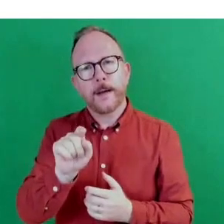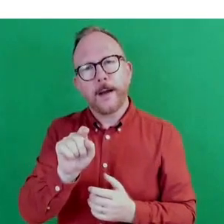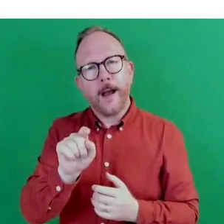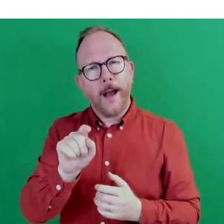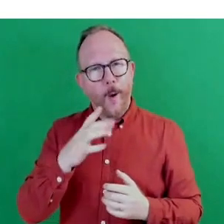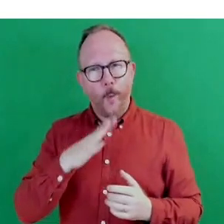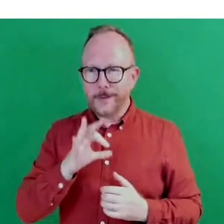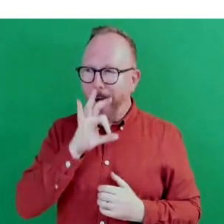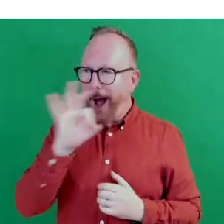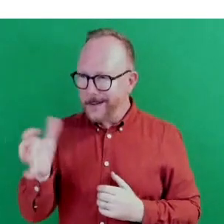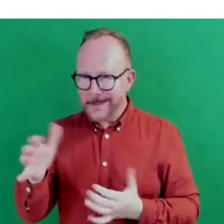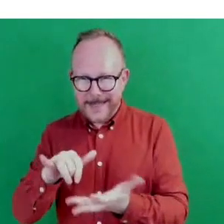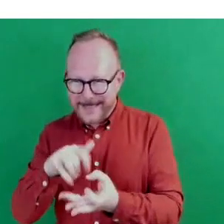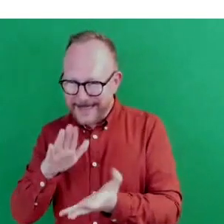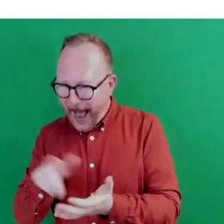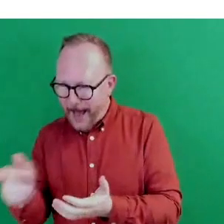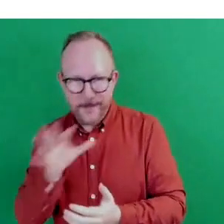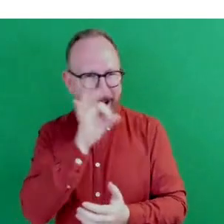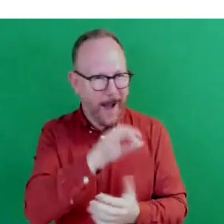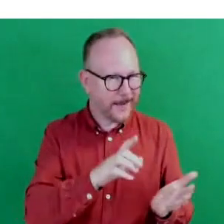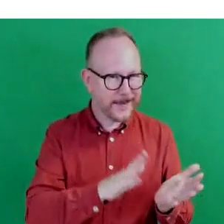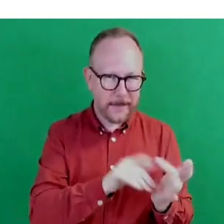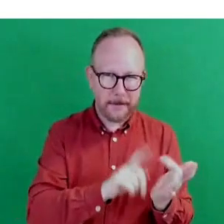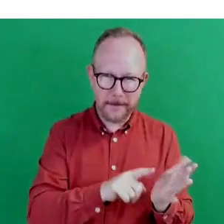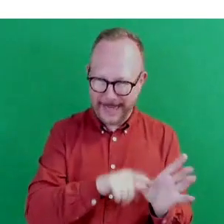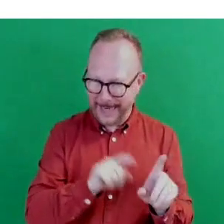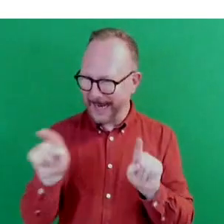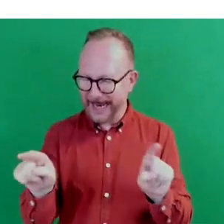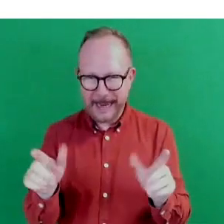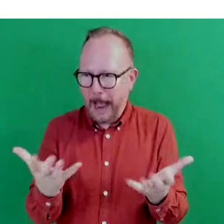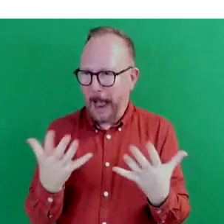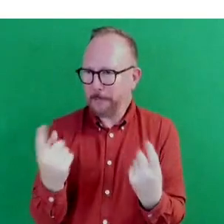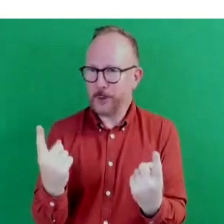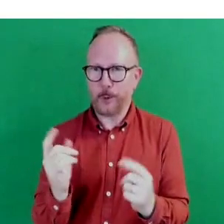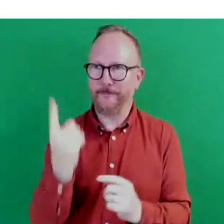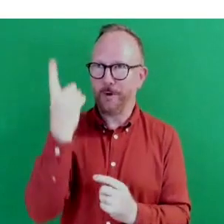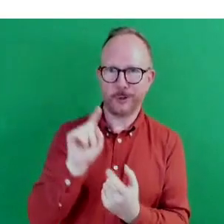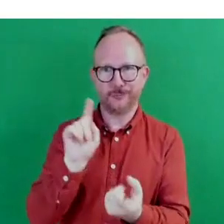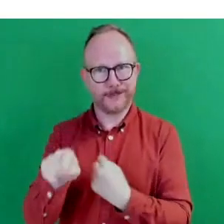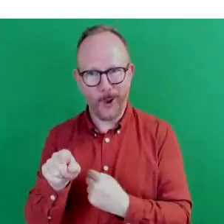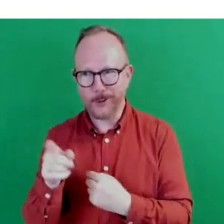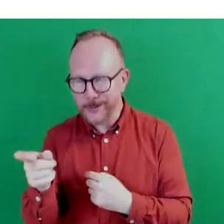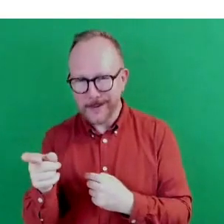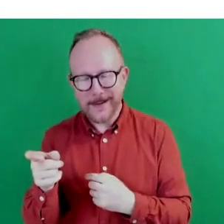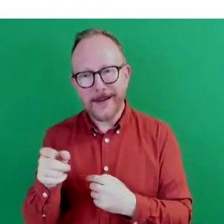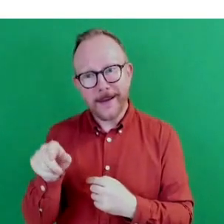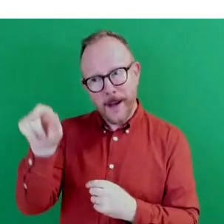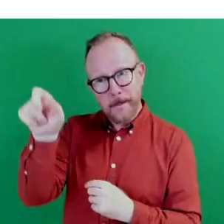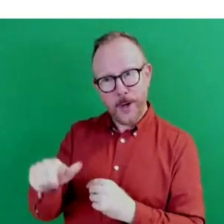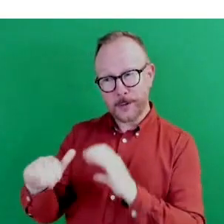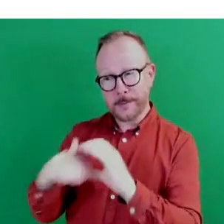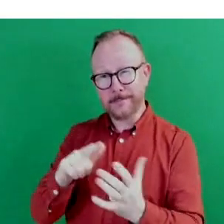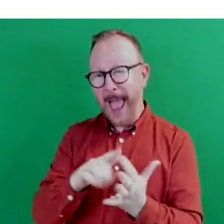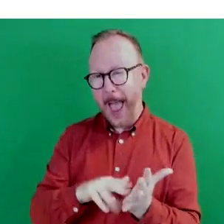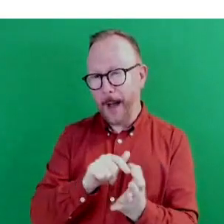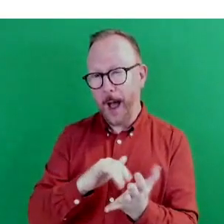and Sam, and I'll welcome an indication from you, Millie and Sam, who wants to come in first and answer, is Emma Smith has asked, how did you find bedding into a new